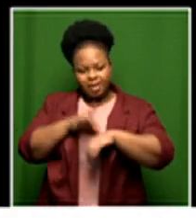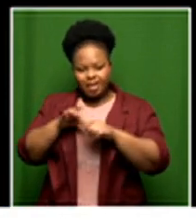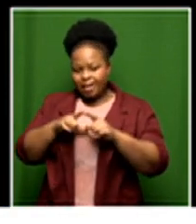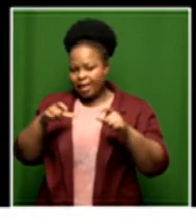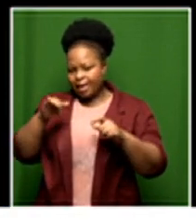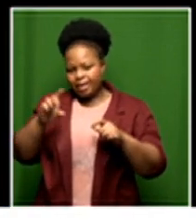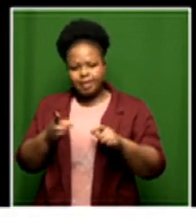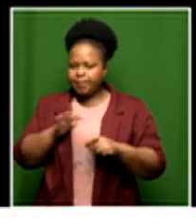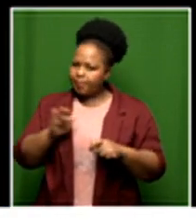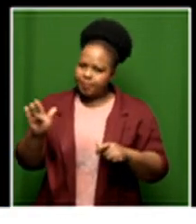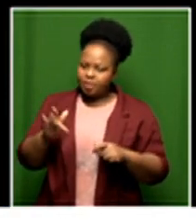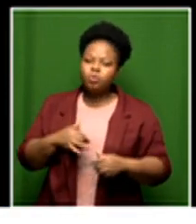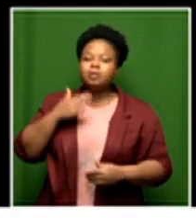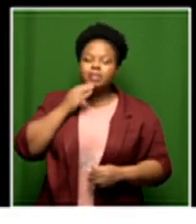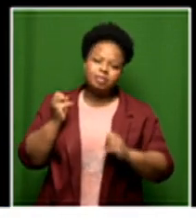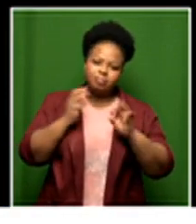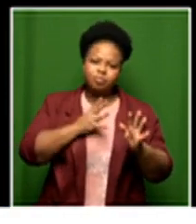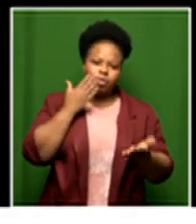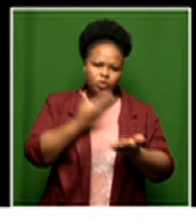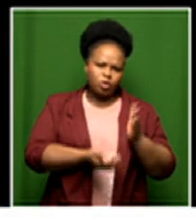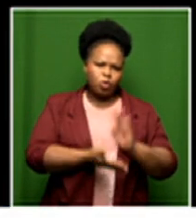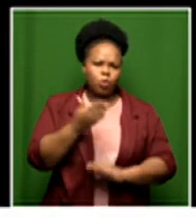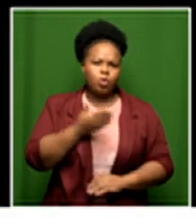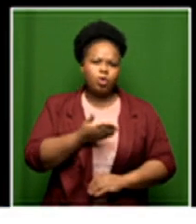please go and get your flu vaccine.